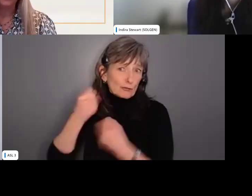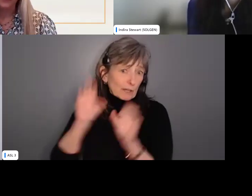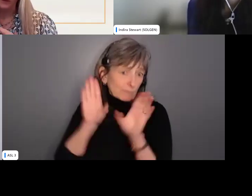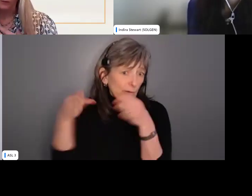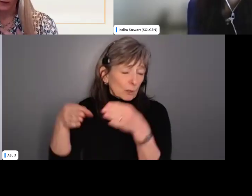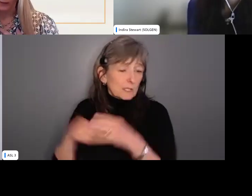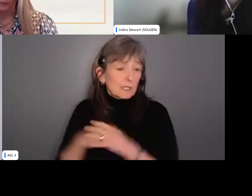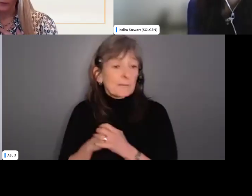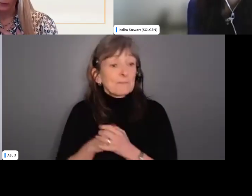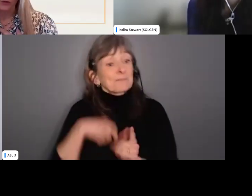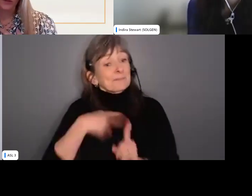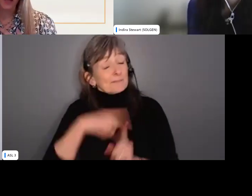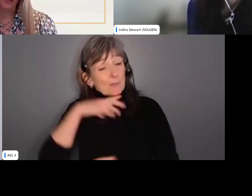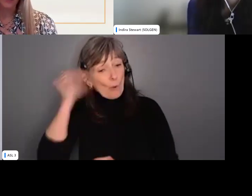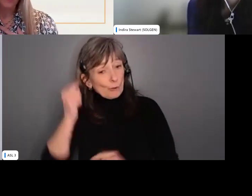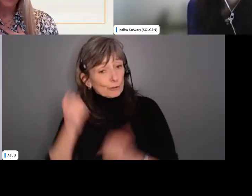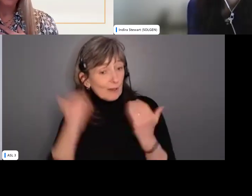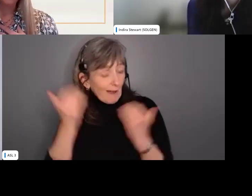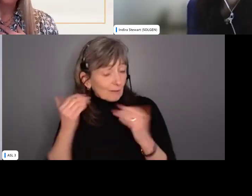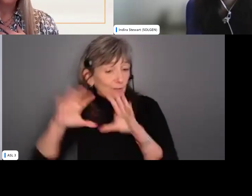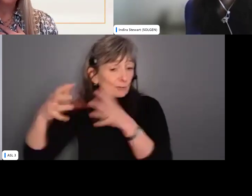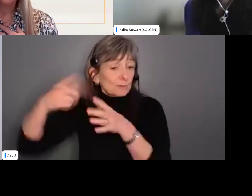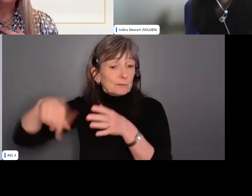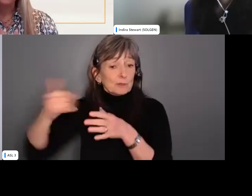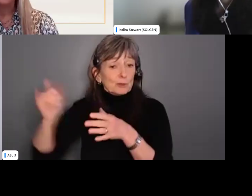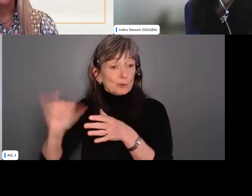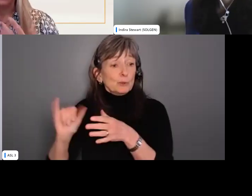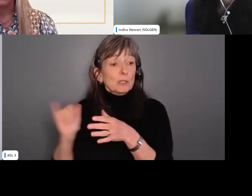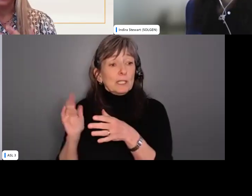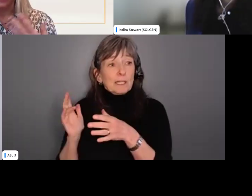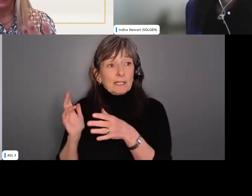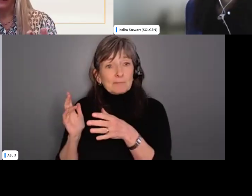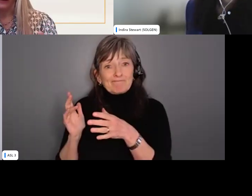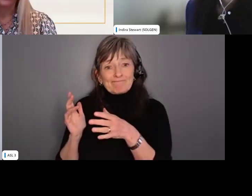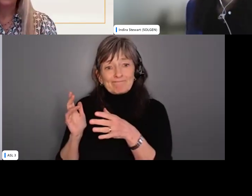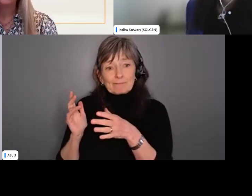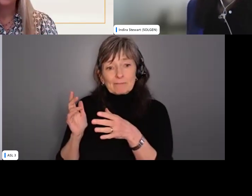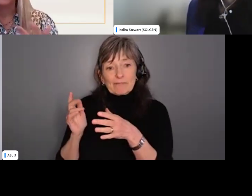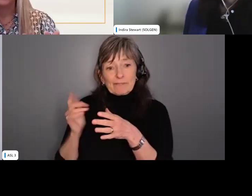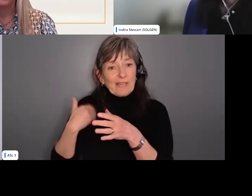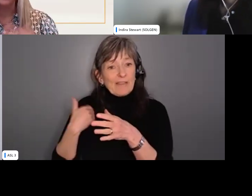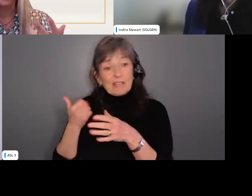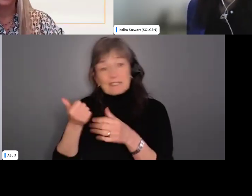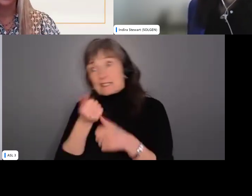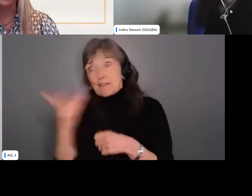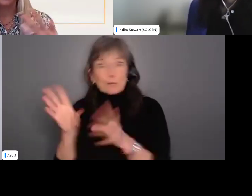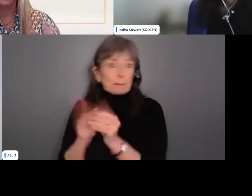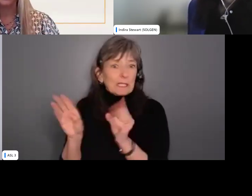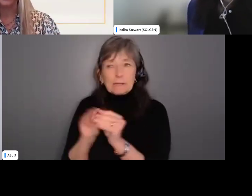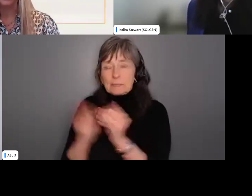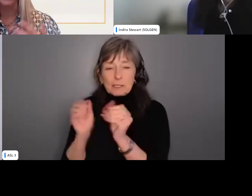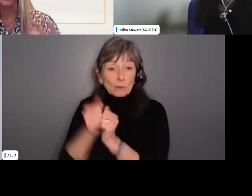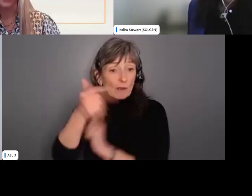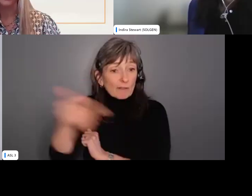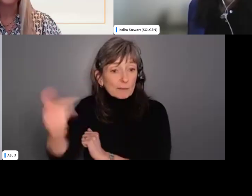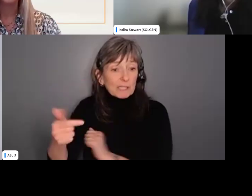older adult population. There was just a meetings of Aging on the Hill that we had just participated as well, looking at the